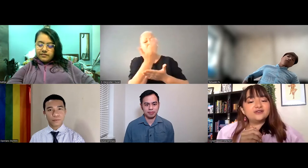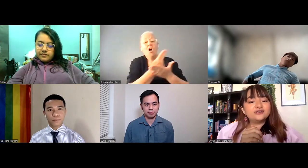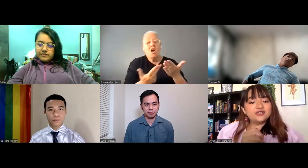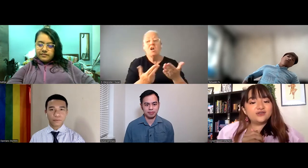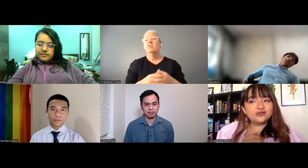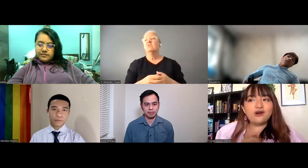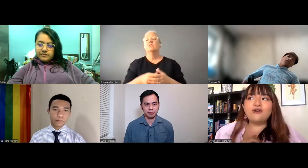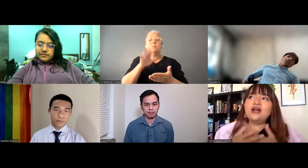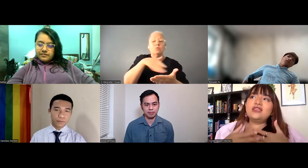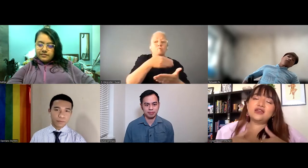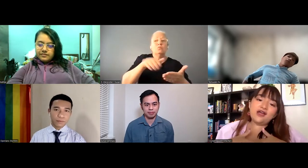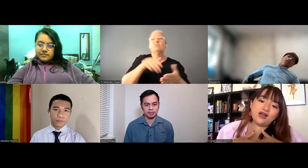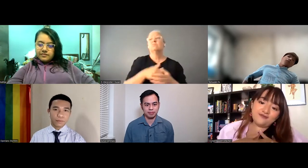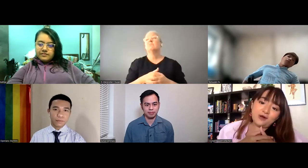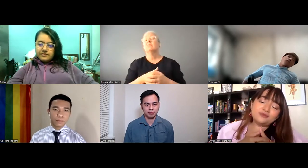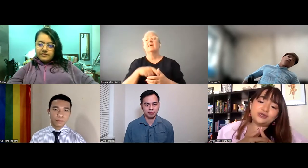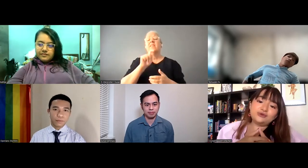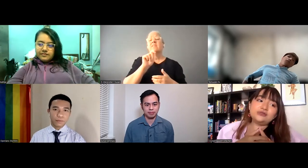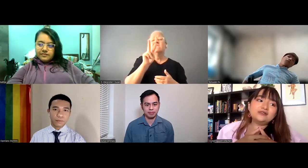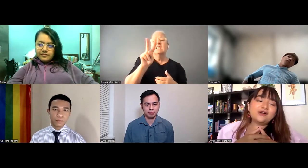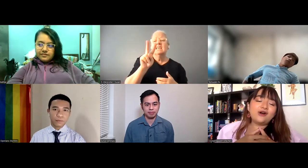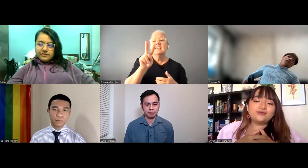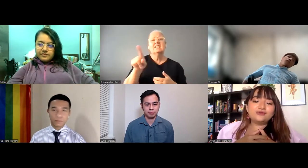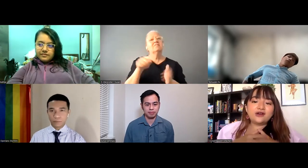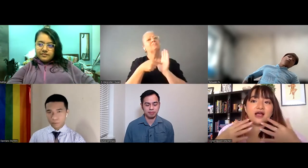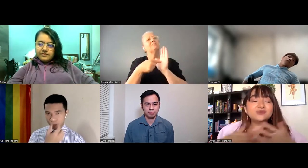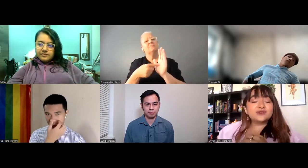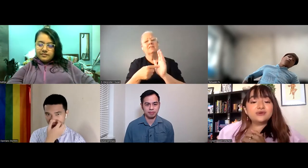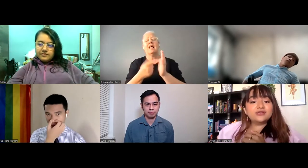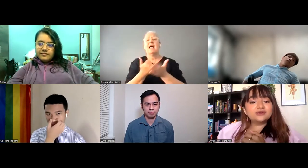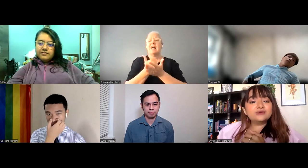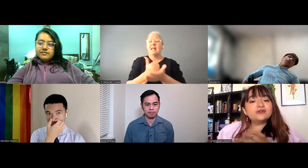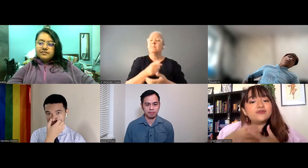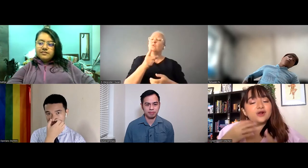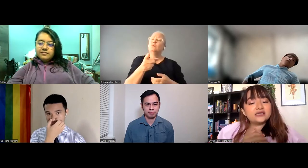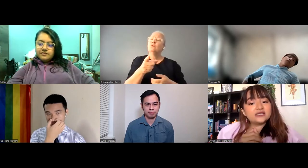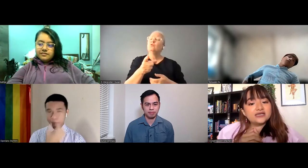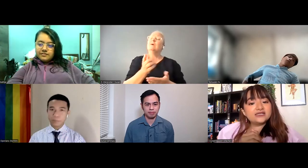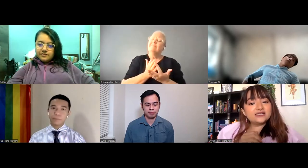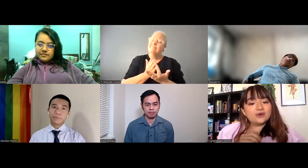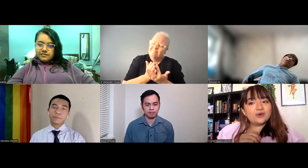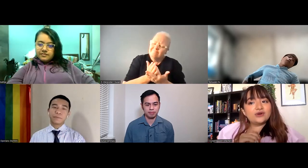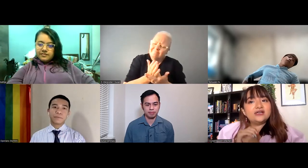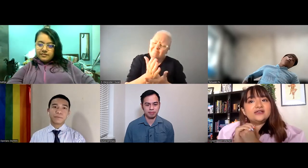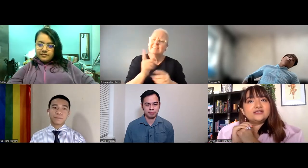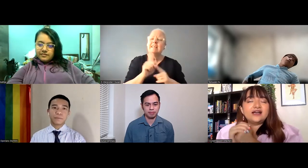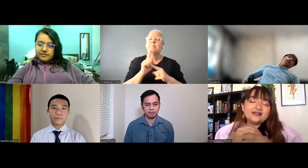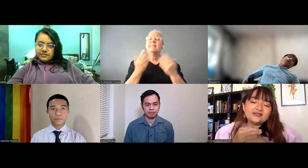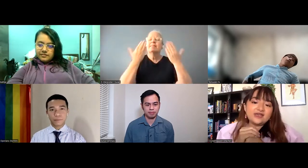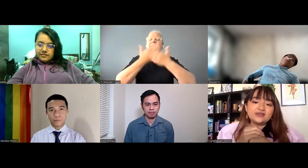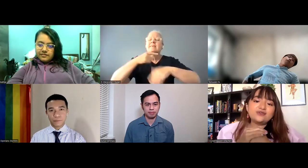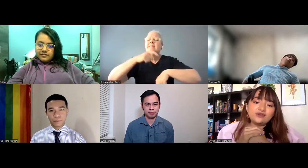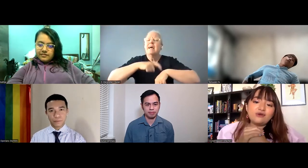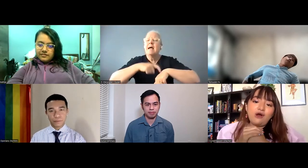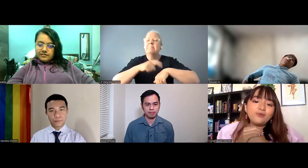a TV show that have helped you gotten through dark times when you were in school and felt isolated or, yeah,